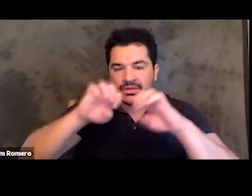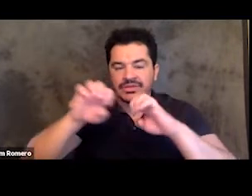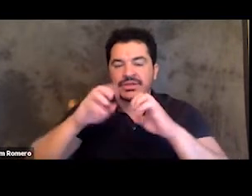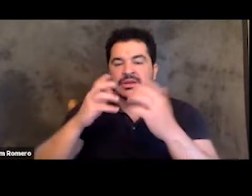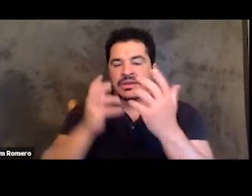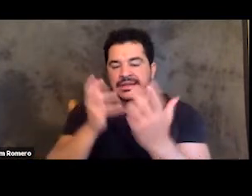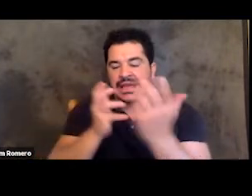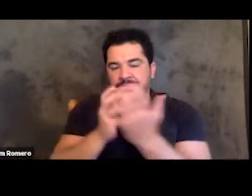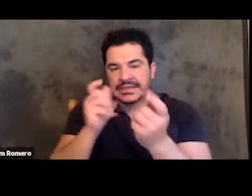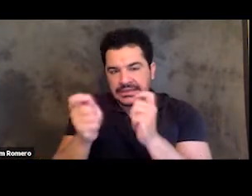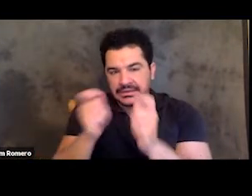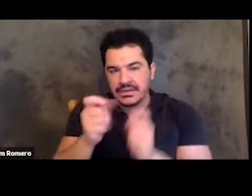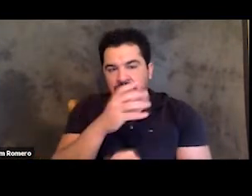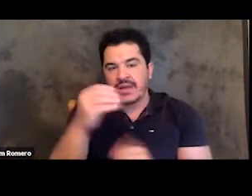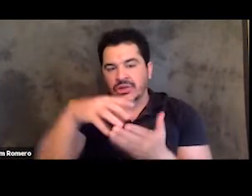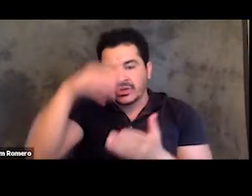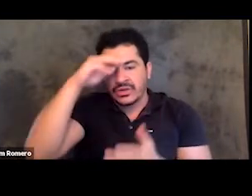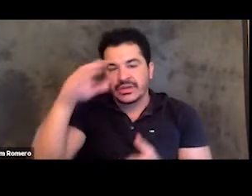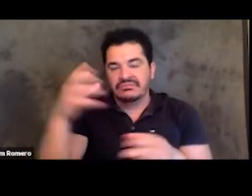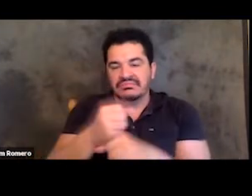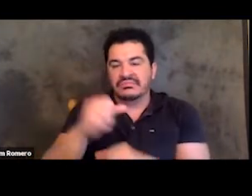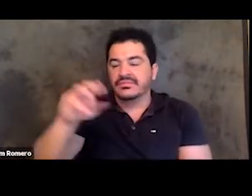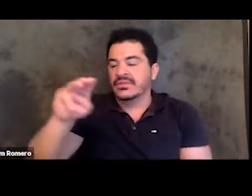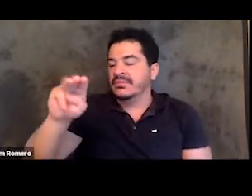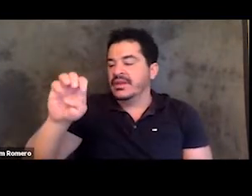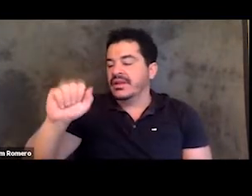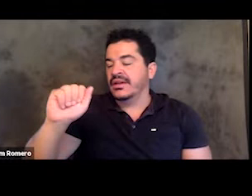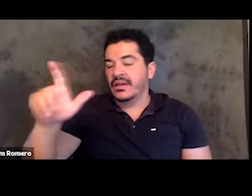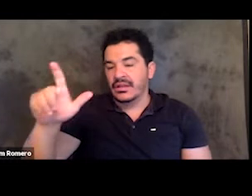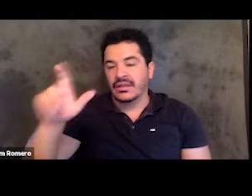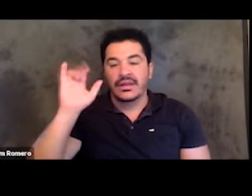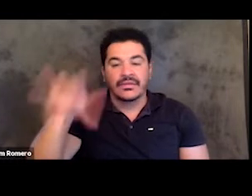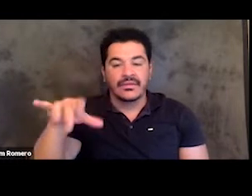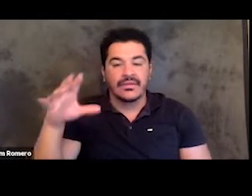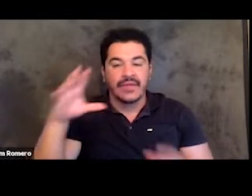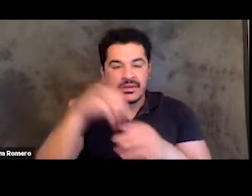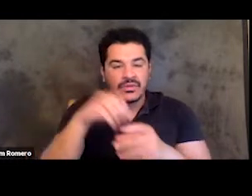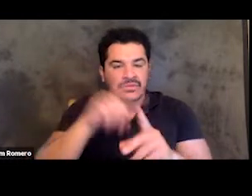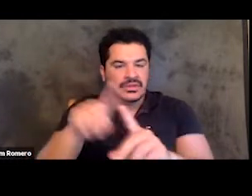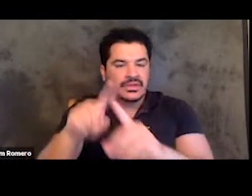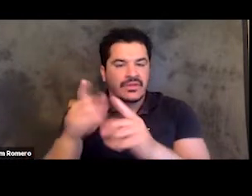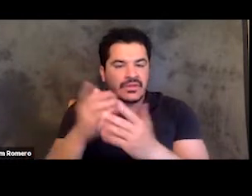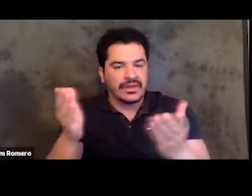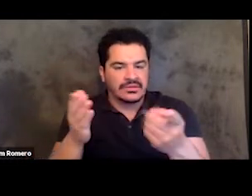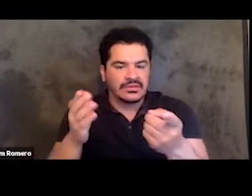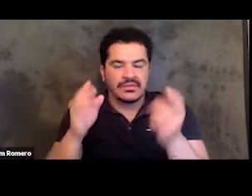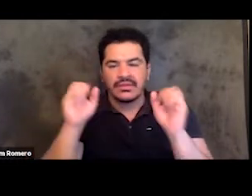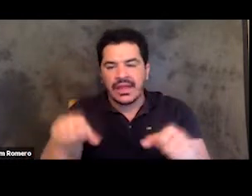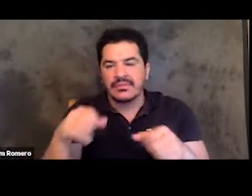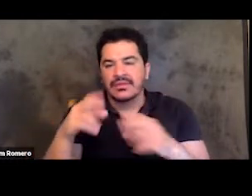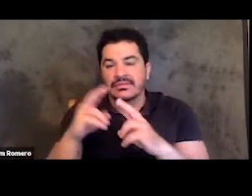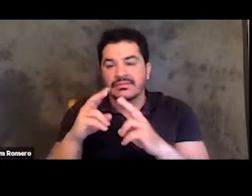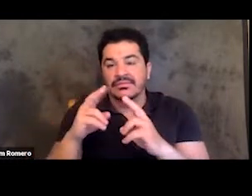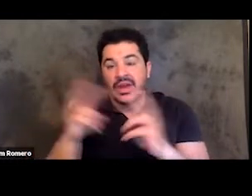the toolkit includes a couple of components that are I think going to be very practical and